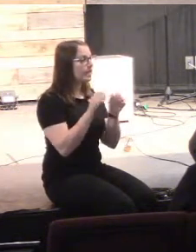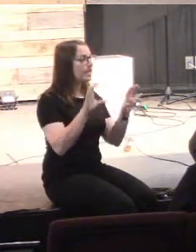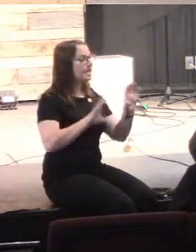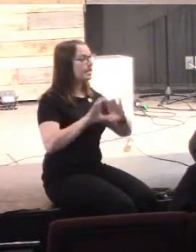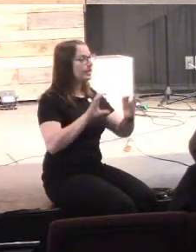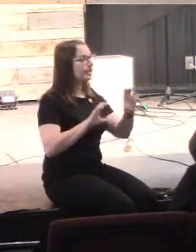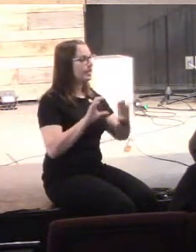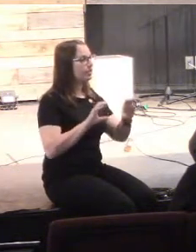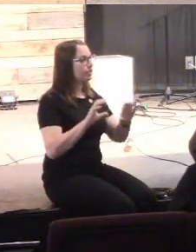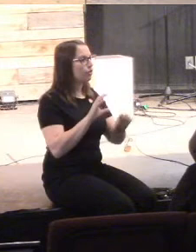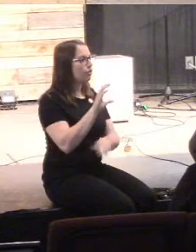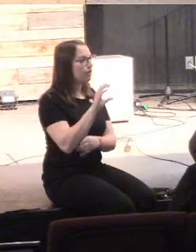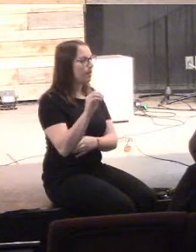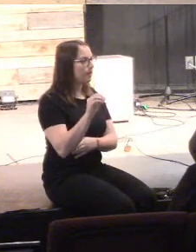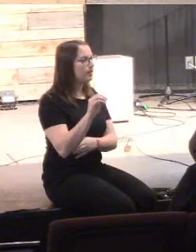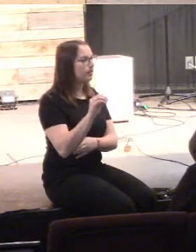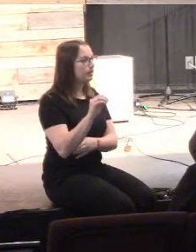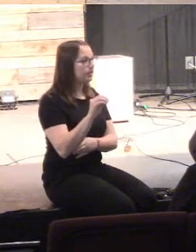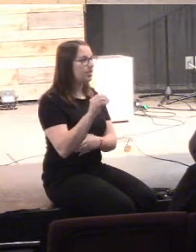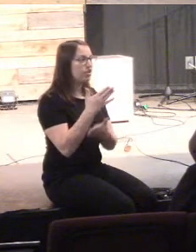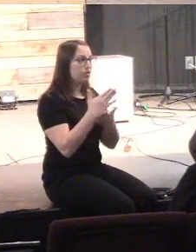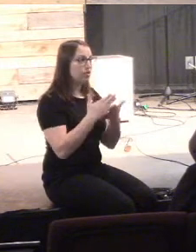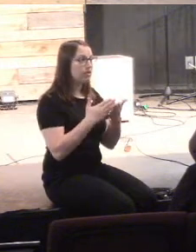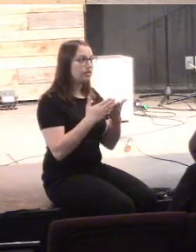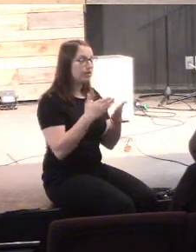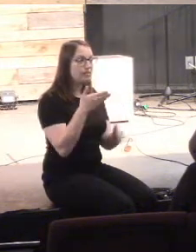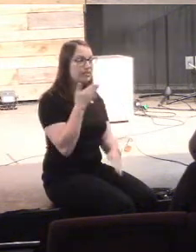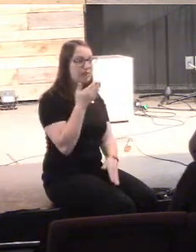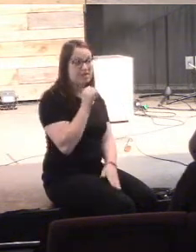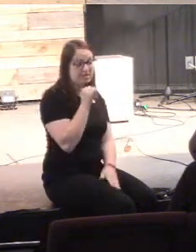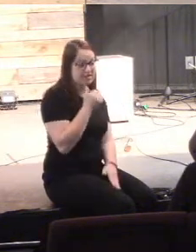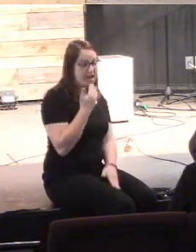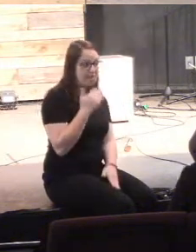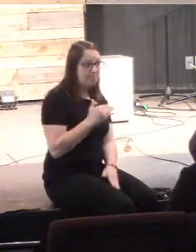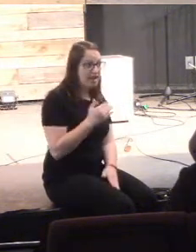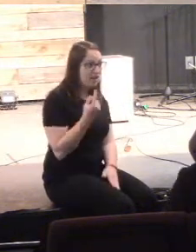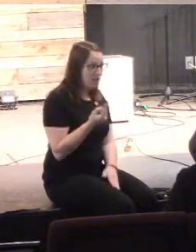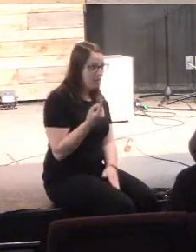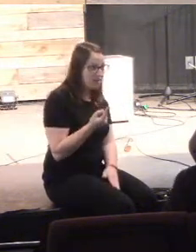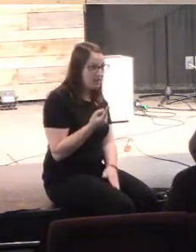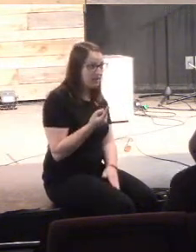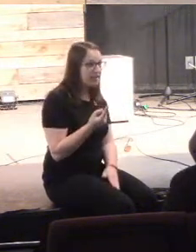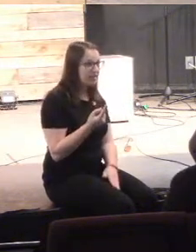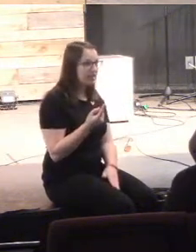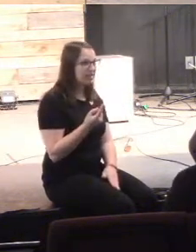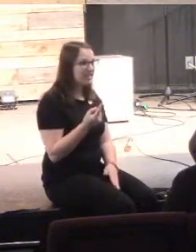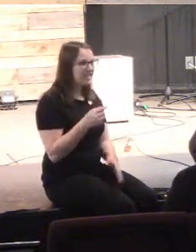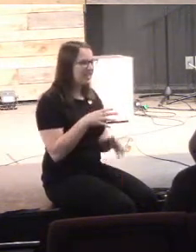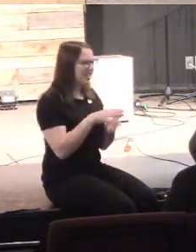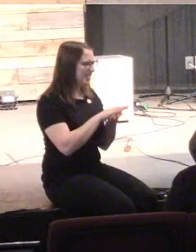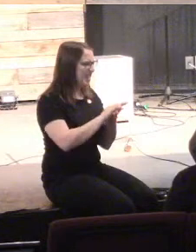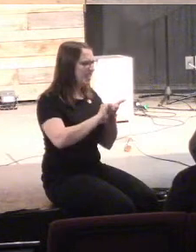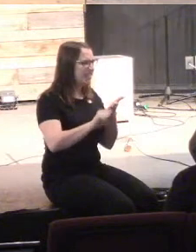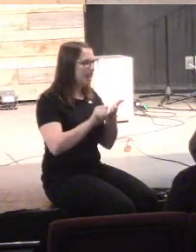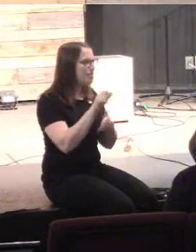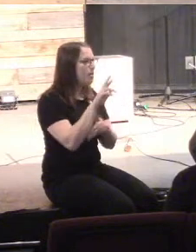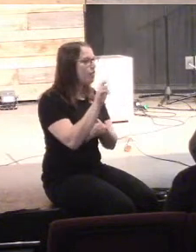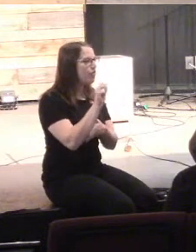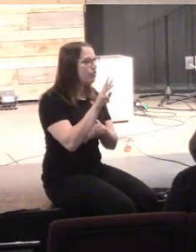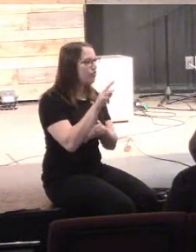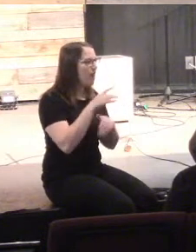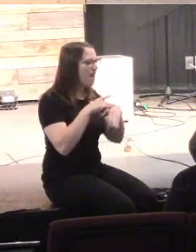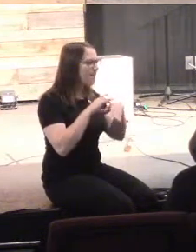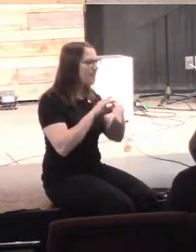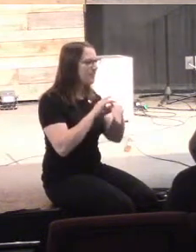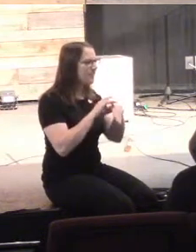provides chemicals, so some of that smell is not as bad. It gets all of the raw flesh and everything off the animal. Yeah, doesn't